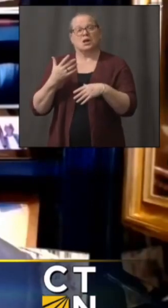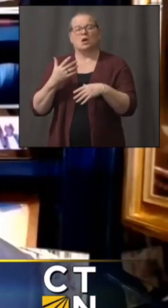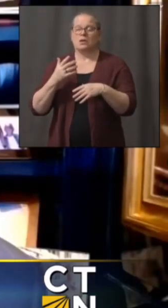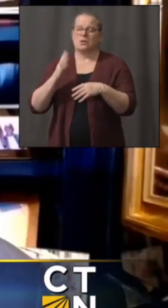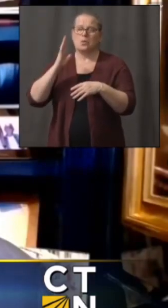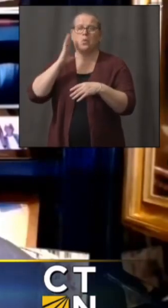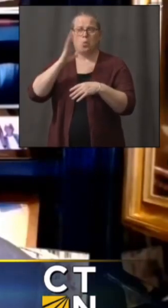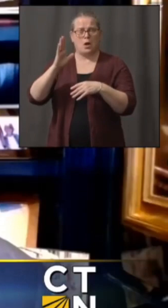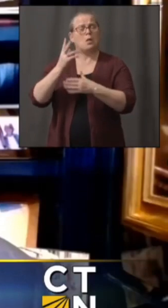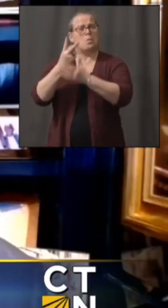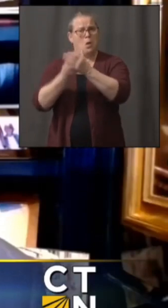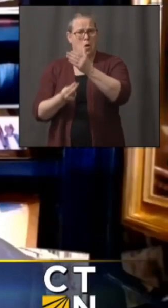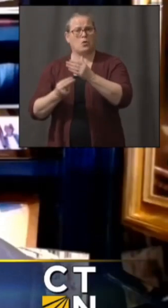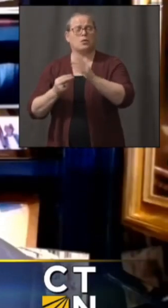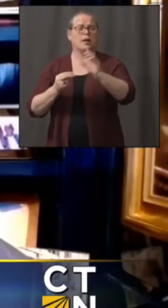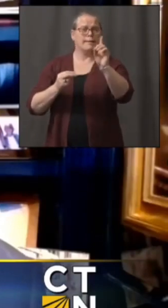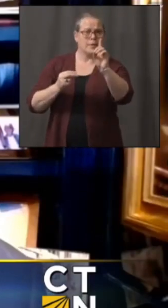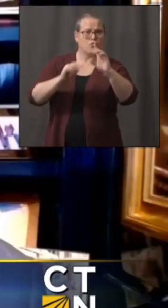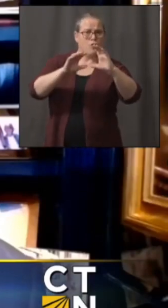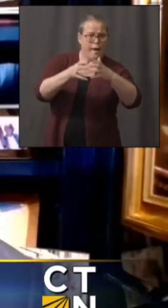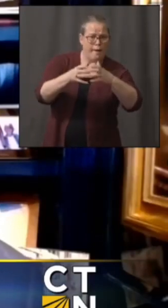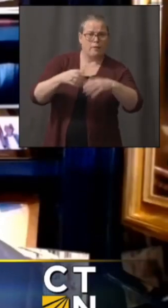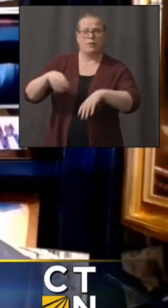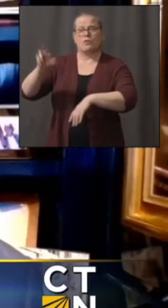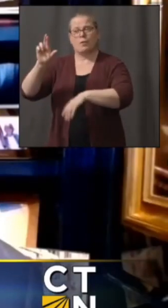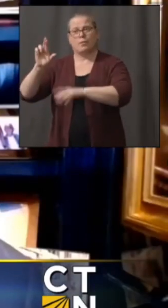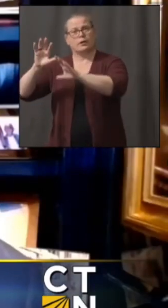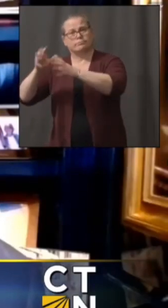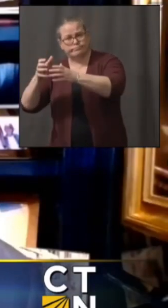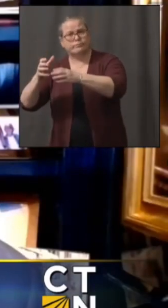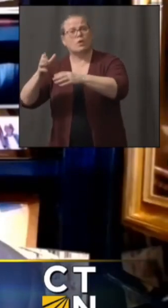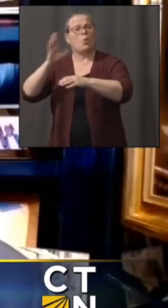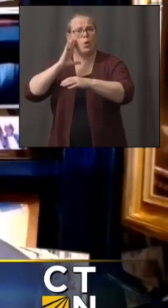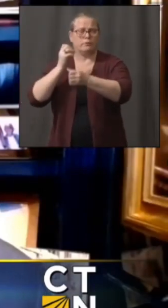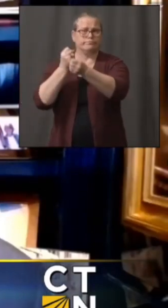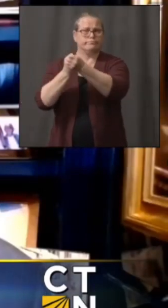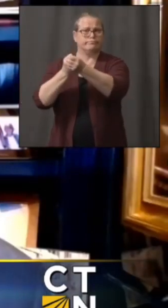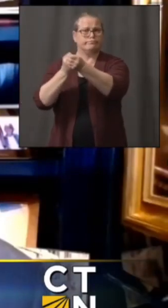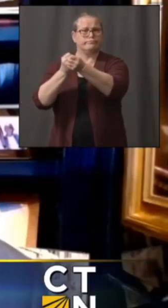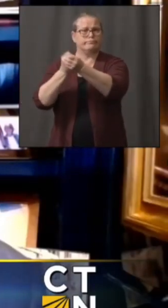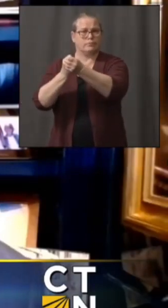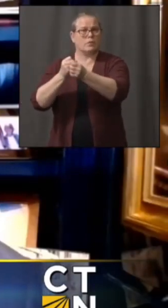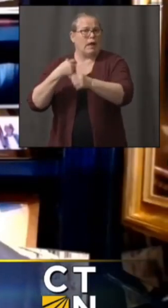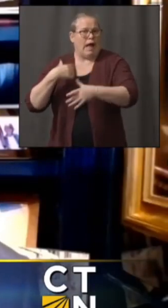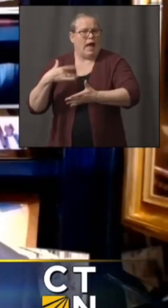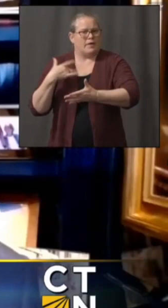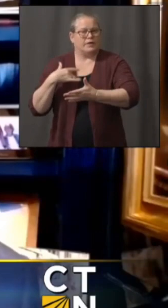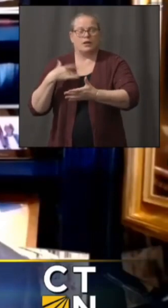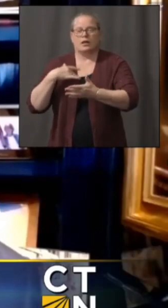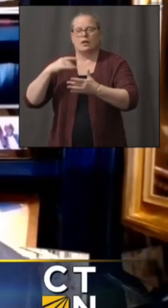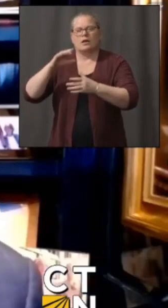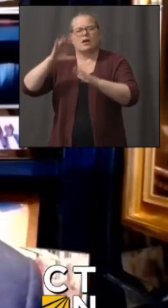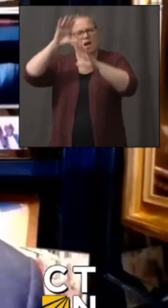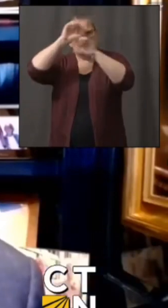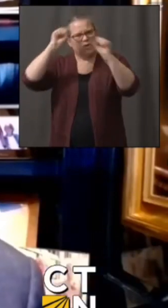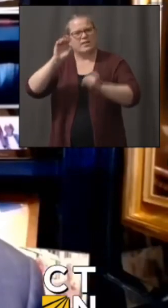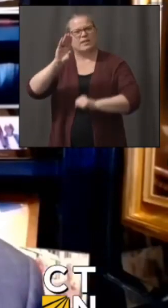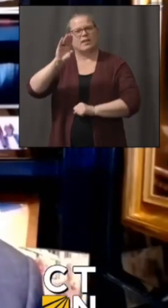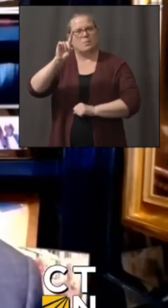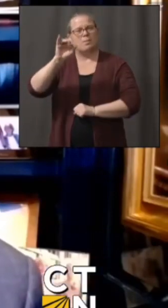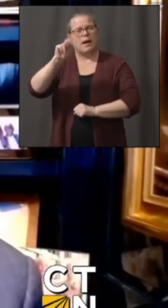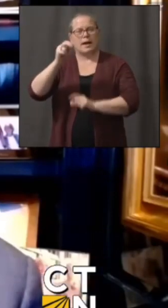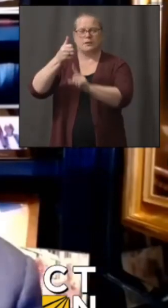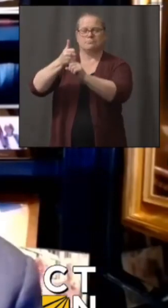and President-elect Biden has a way of being able to work across the aisle and hopefully get something done. Nobody can just say no. When it comes